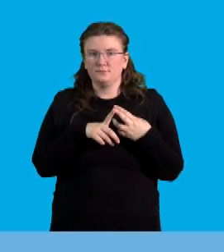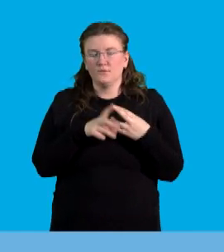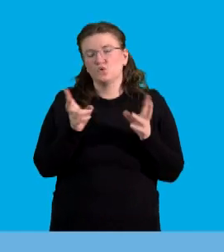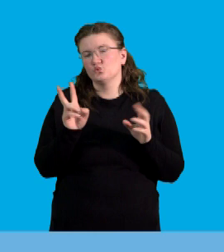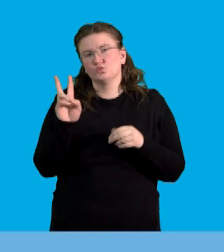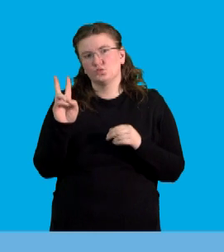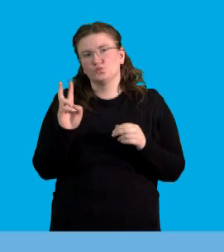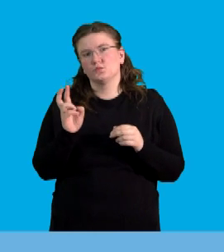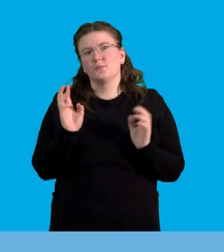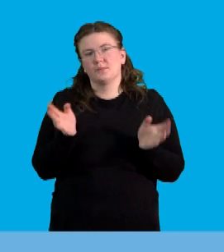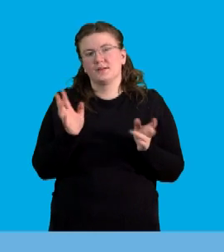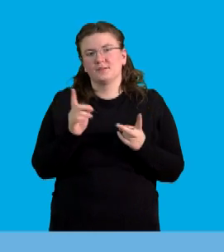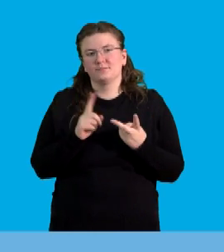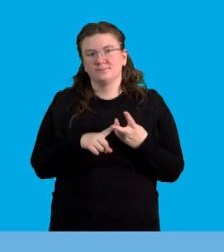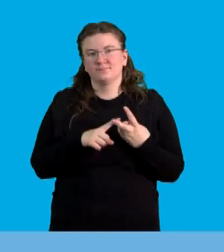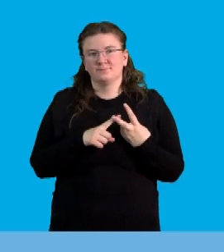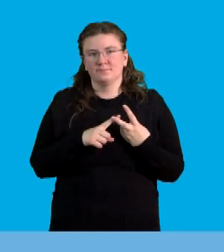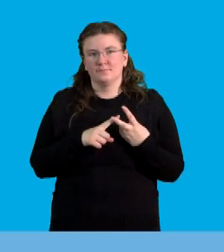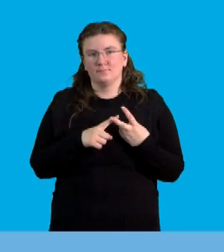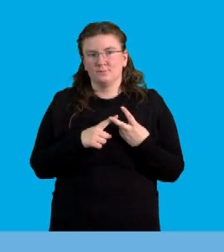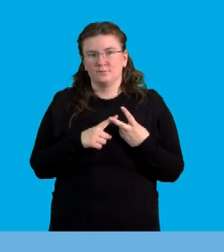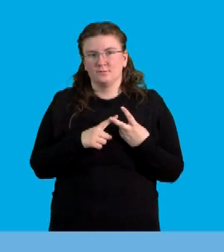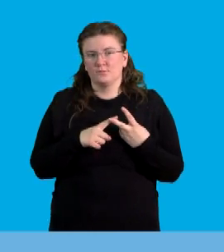let's just give two, pure silver,